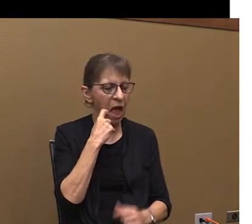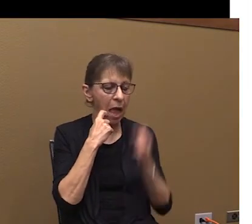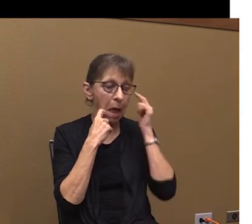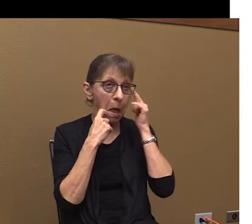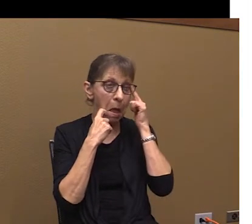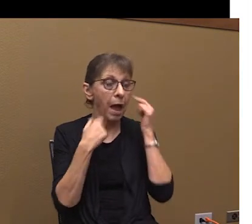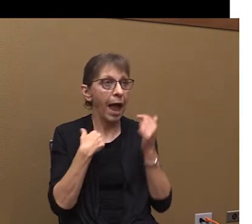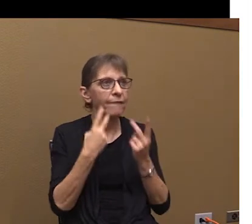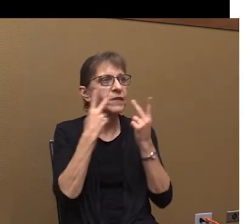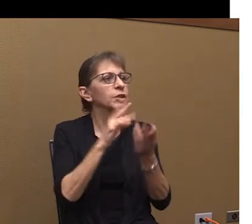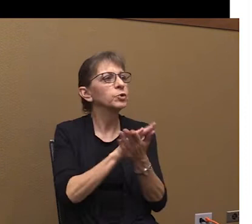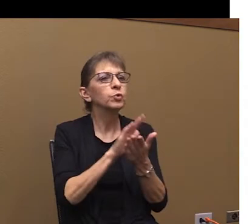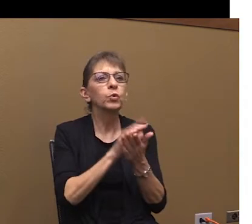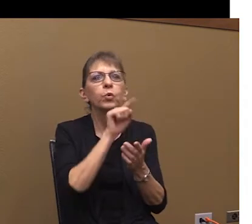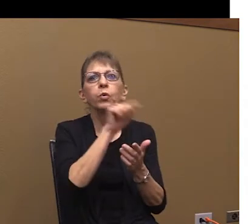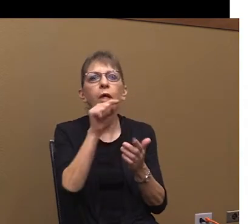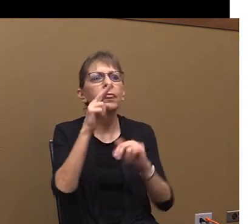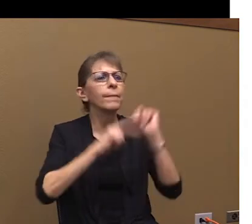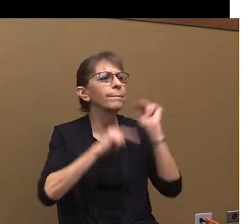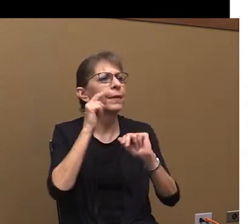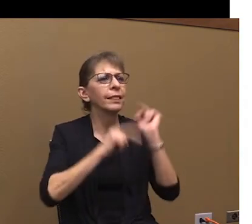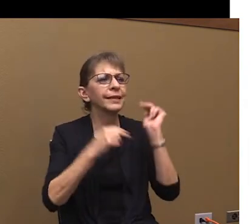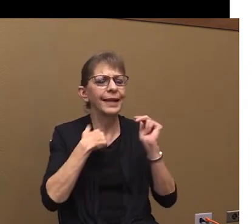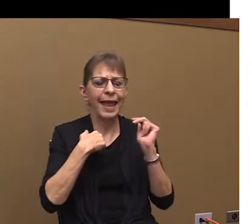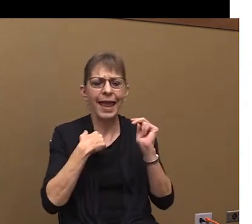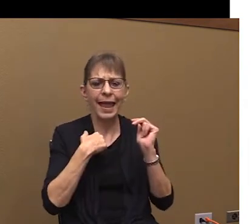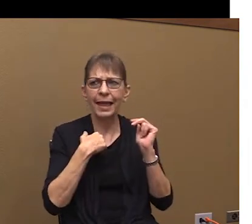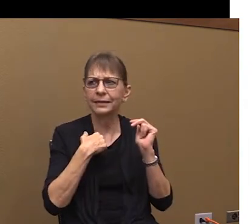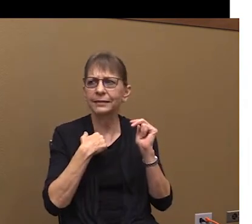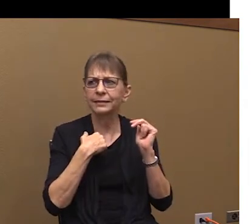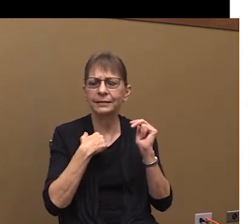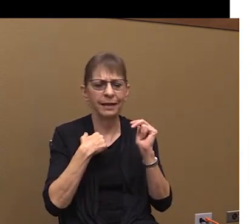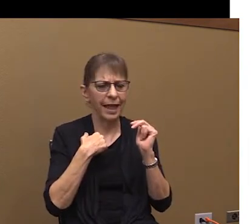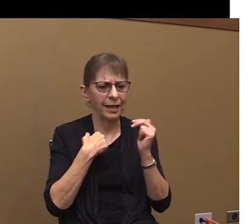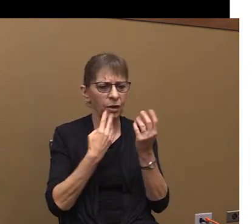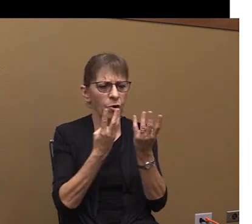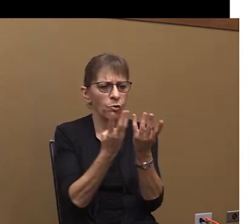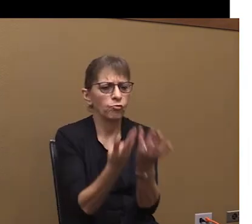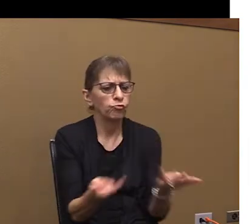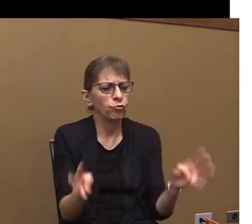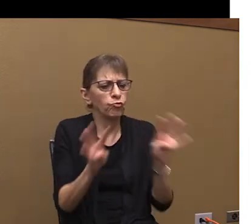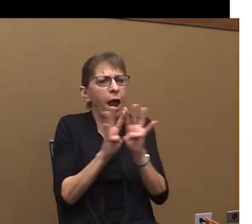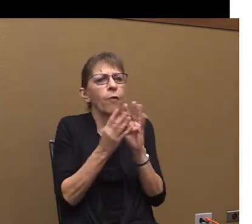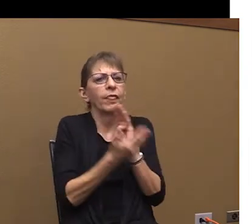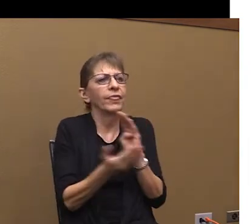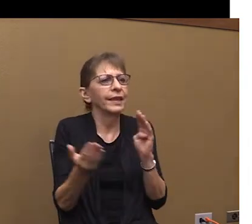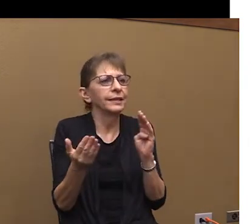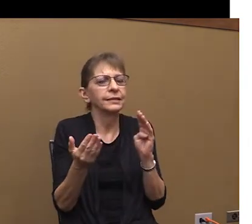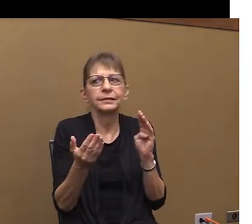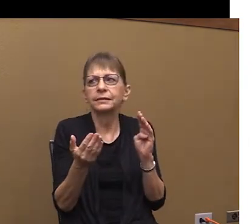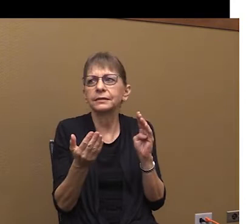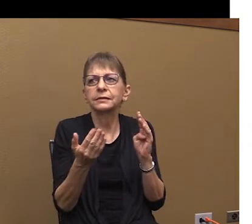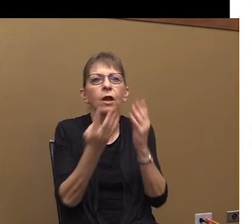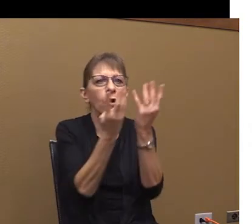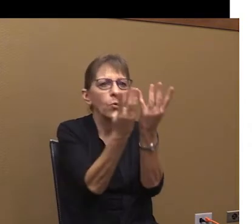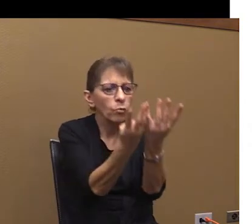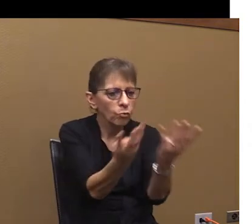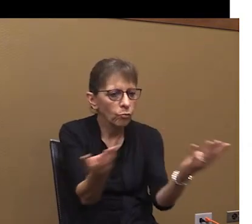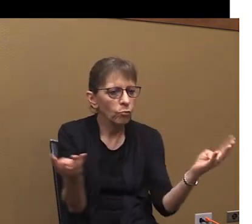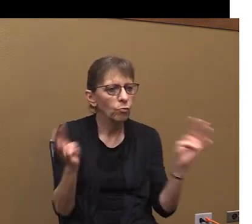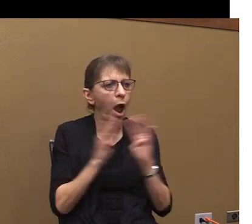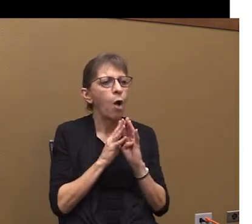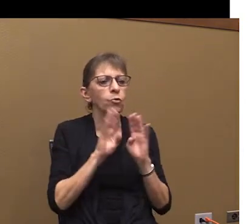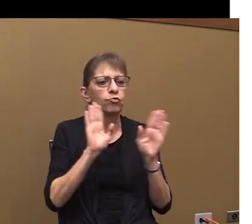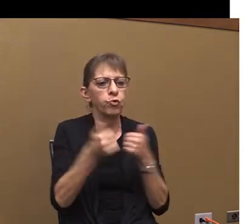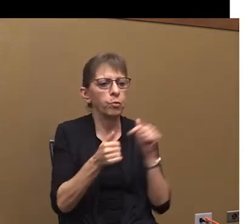You can think about this from directions. I was in a school, actually a couple schools, where the building had